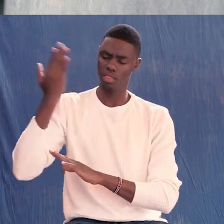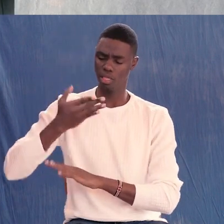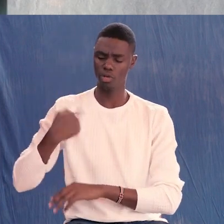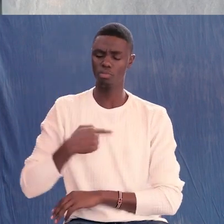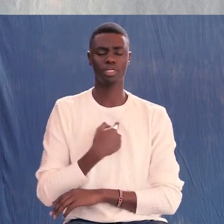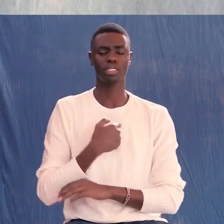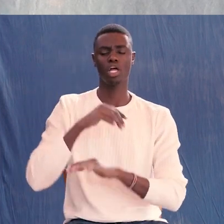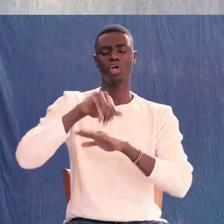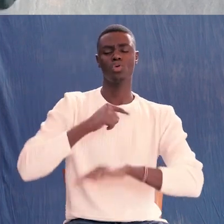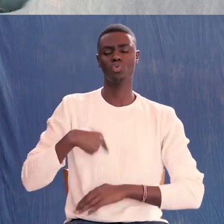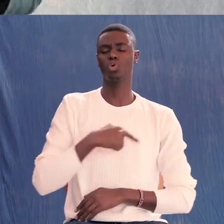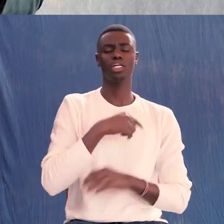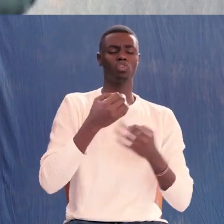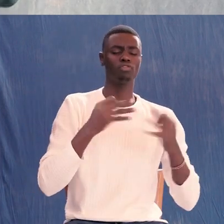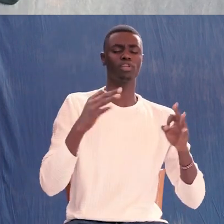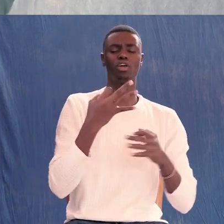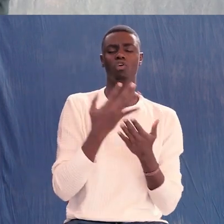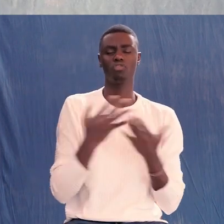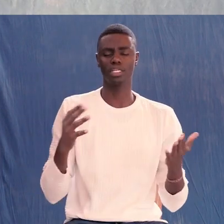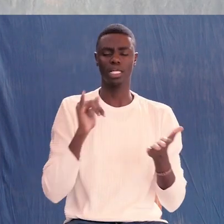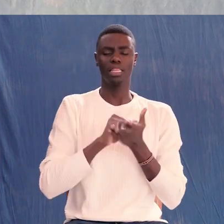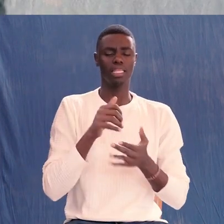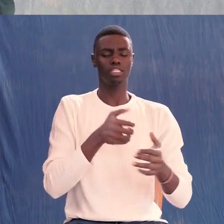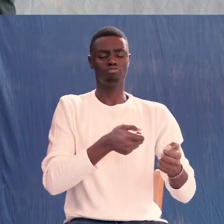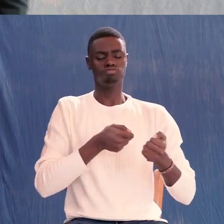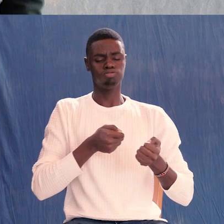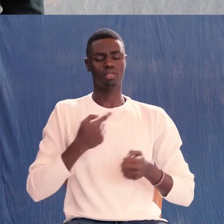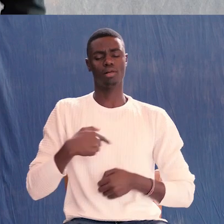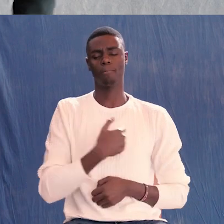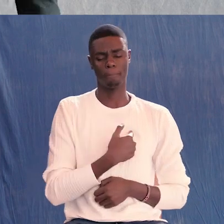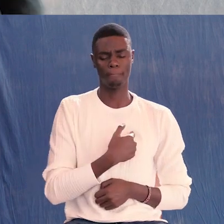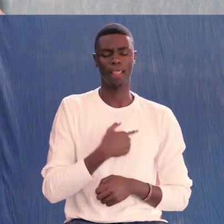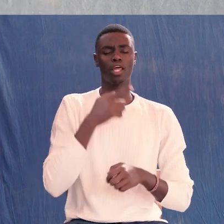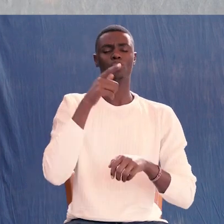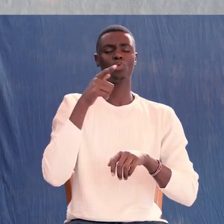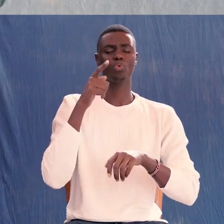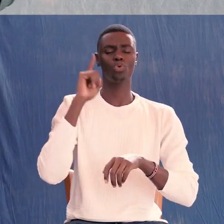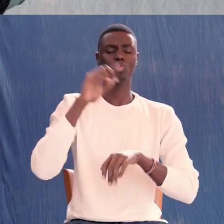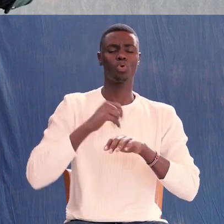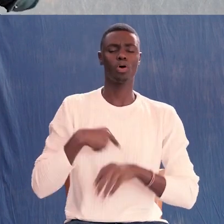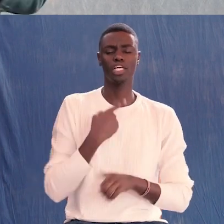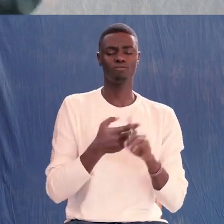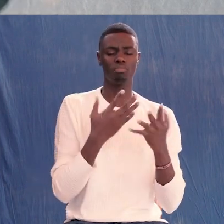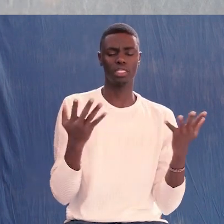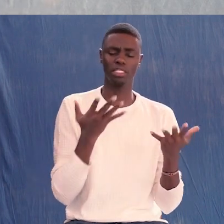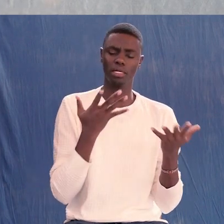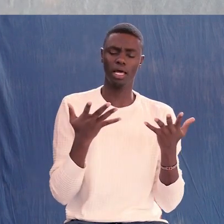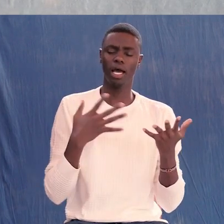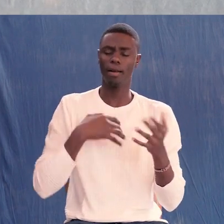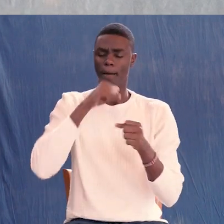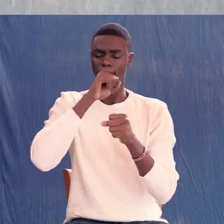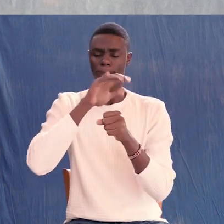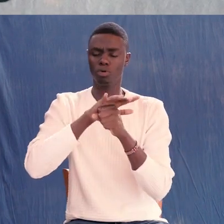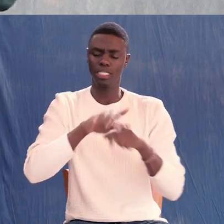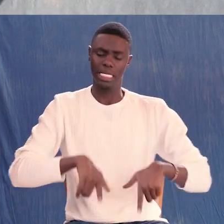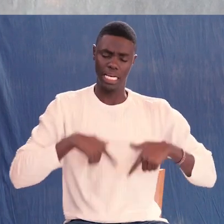call us to be free of things that would hold us back. You call us from things that might promise us life,